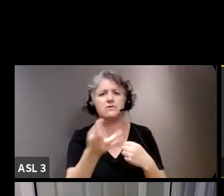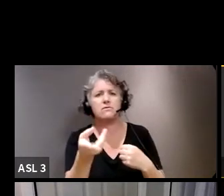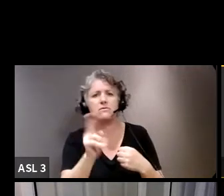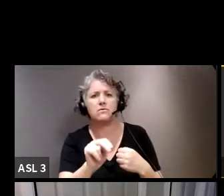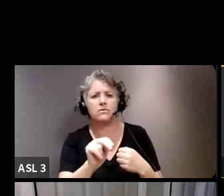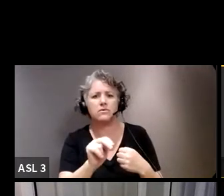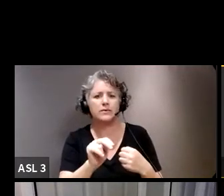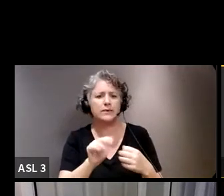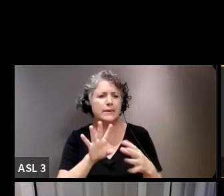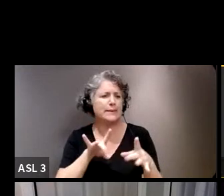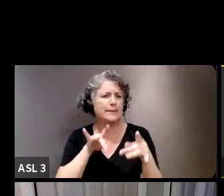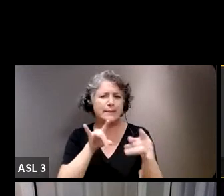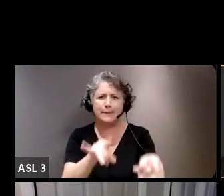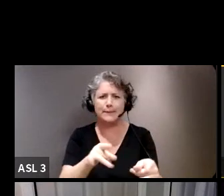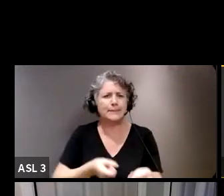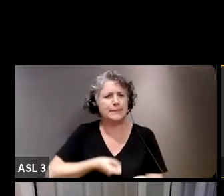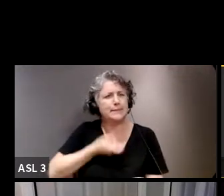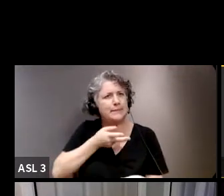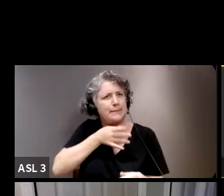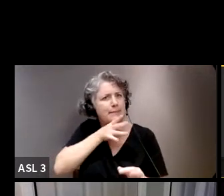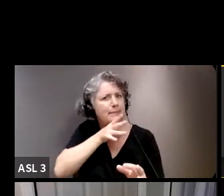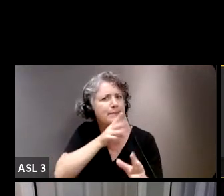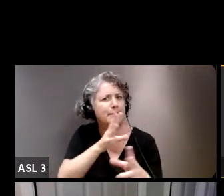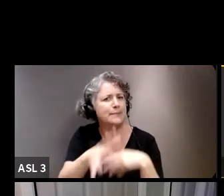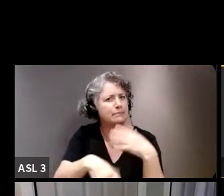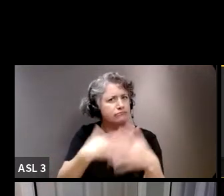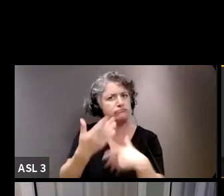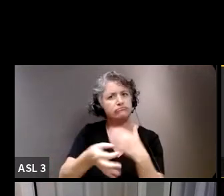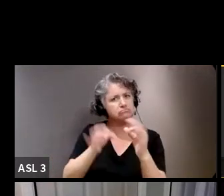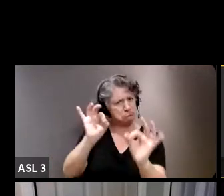eloquence in that um